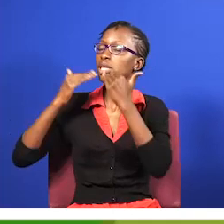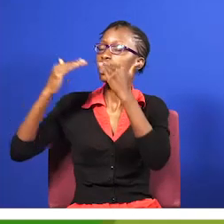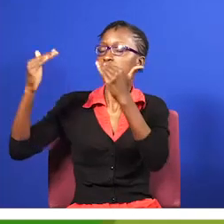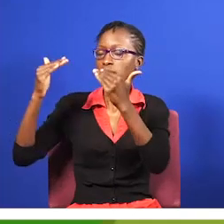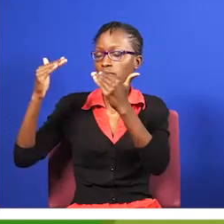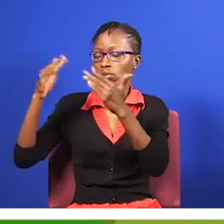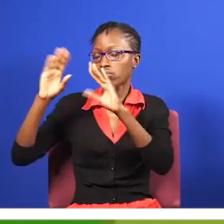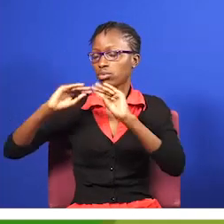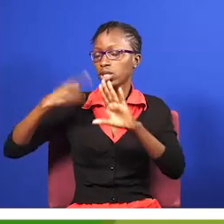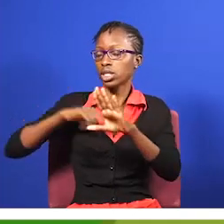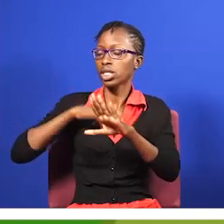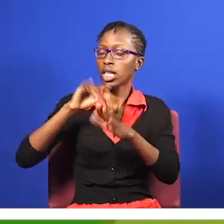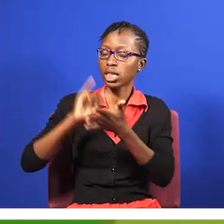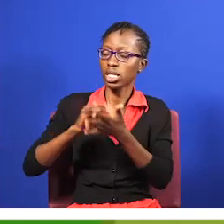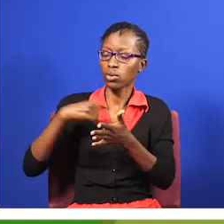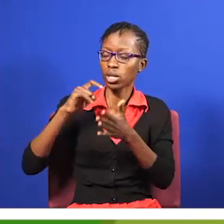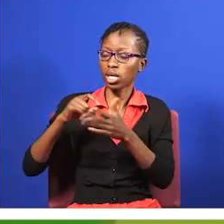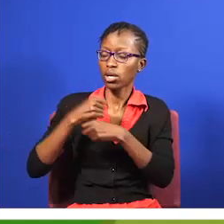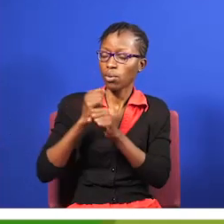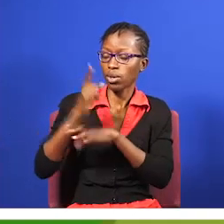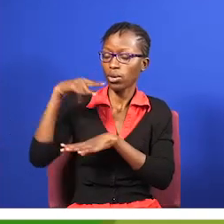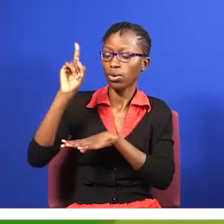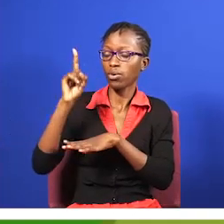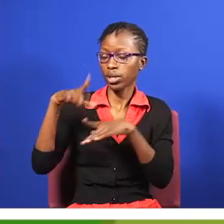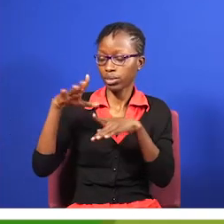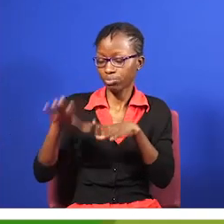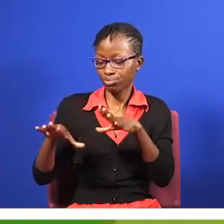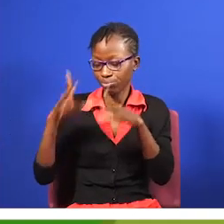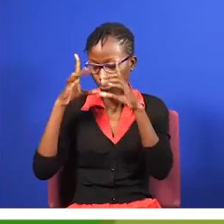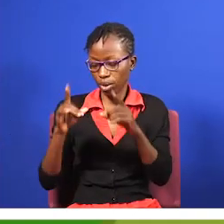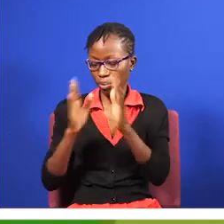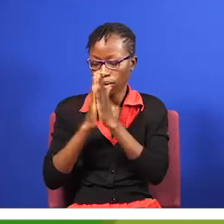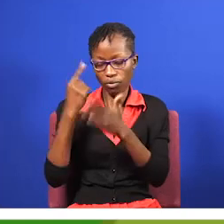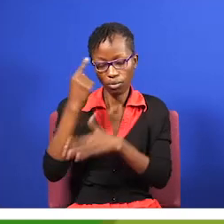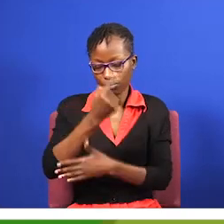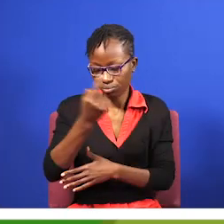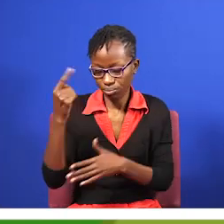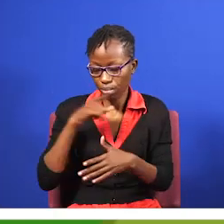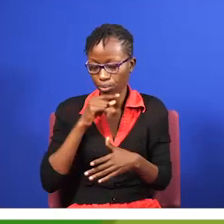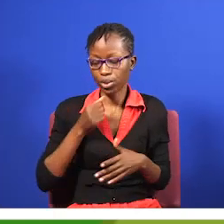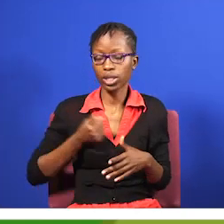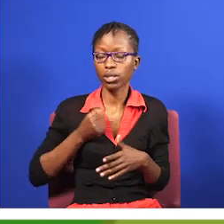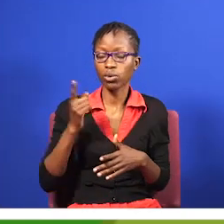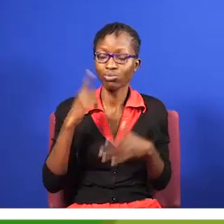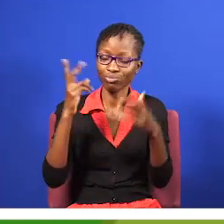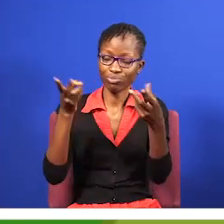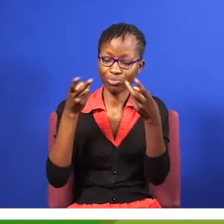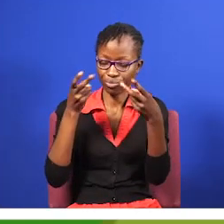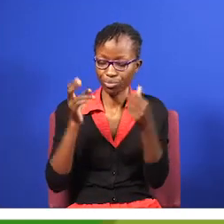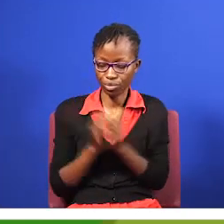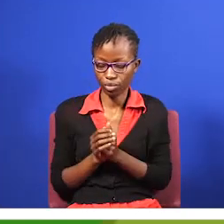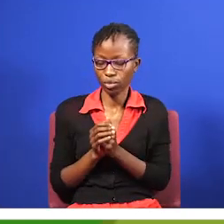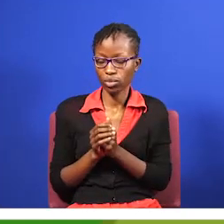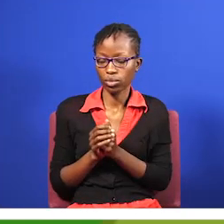for teaching us that we should make the right choices. I pray for every boy and girl that is listening